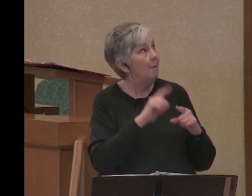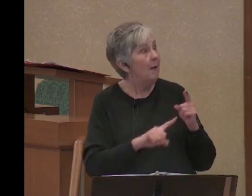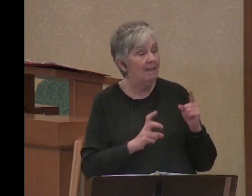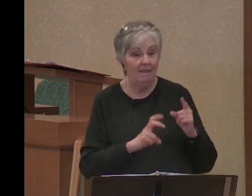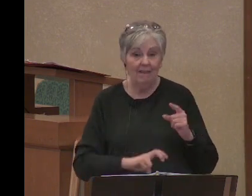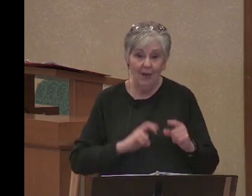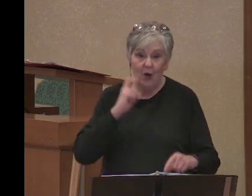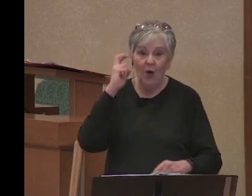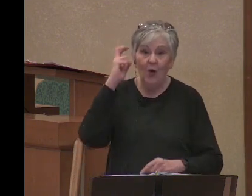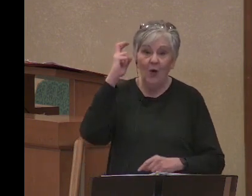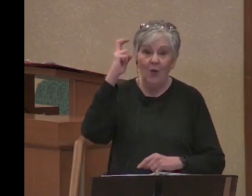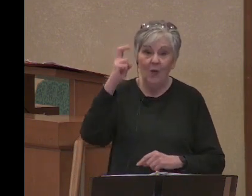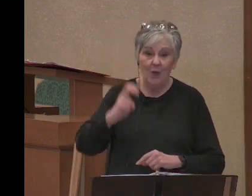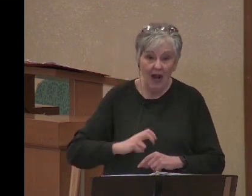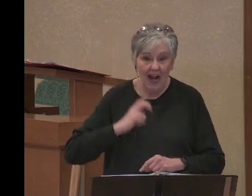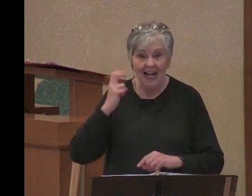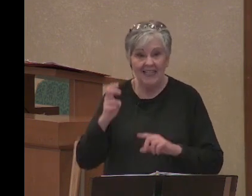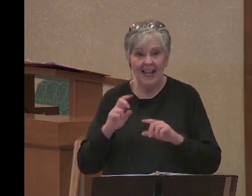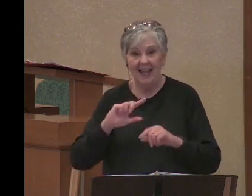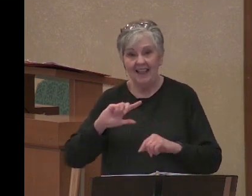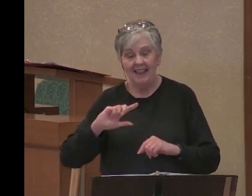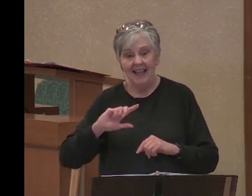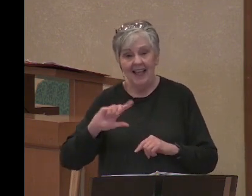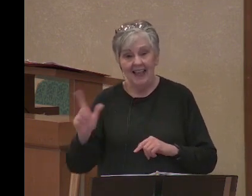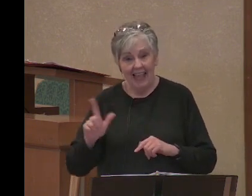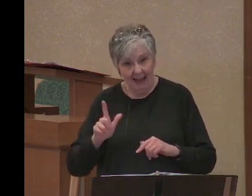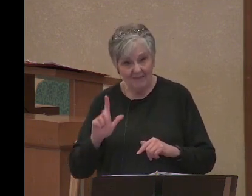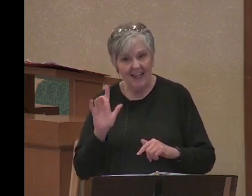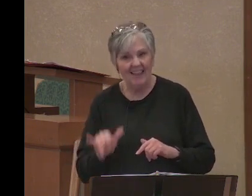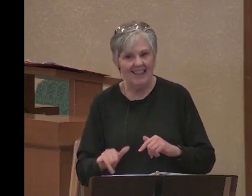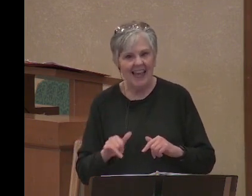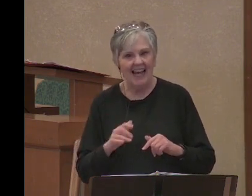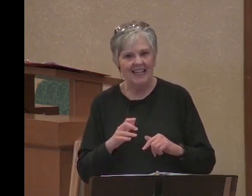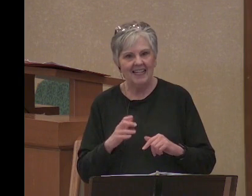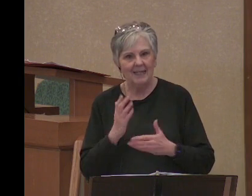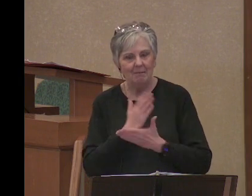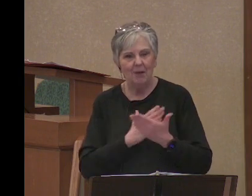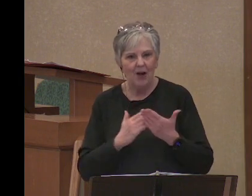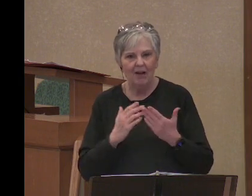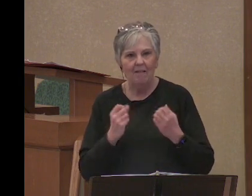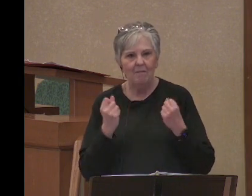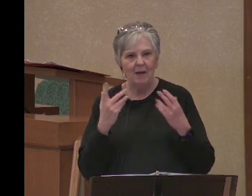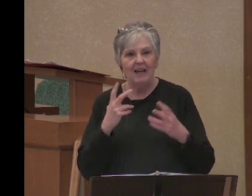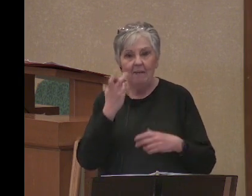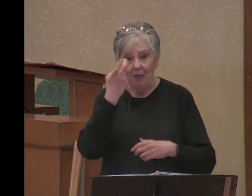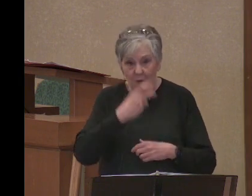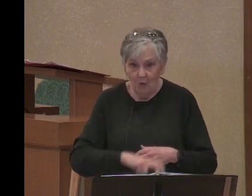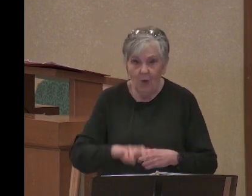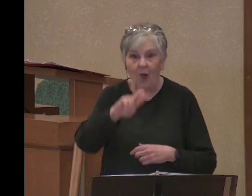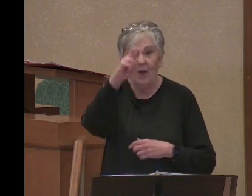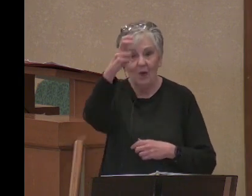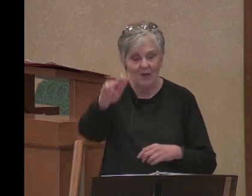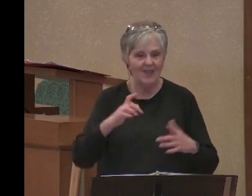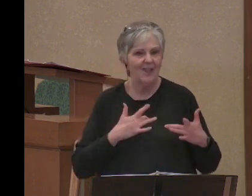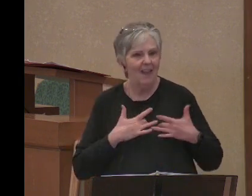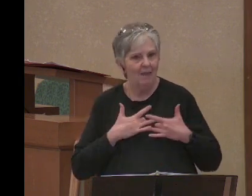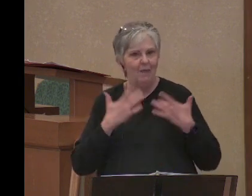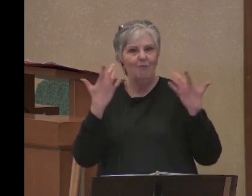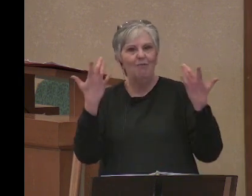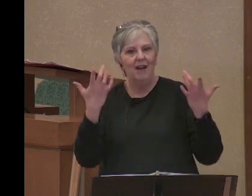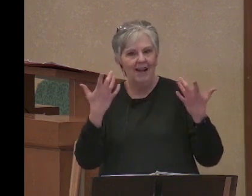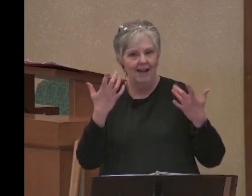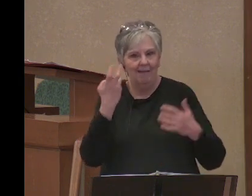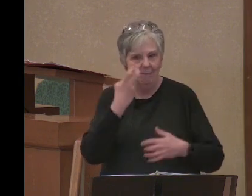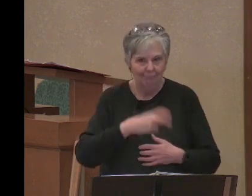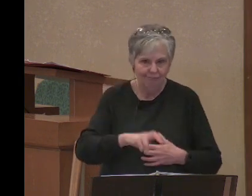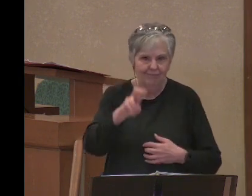so on the left is a picture taken that is automatically a part of many of the roller coasters or thrill rides that happen at